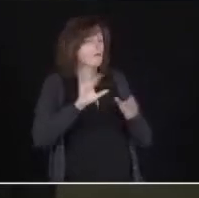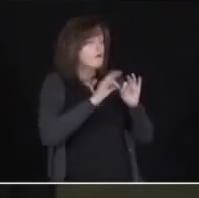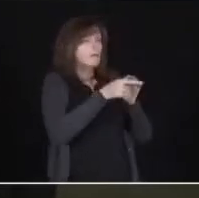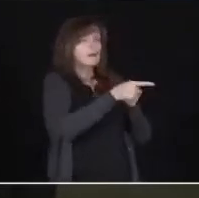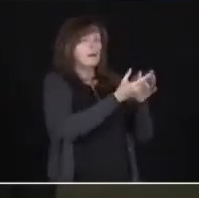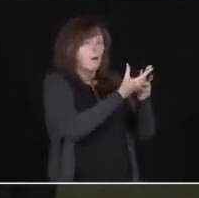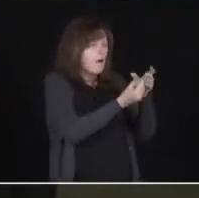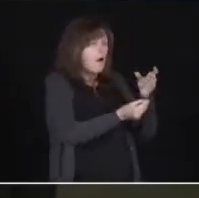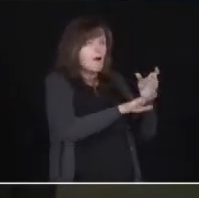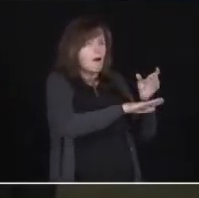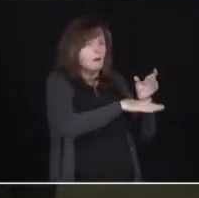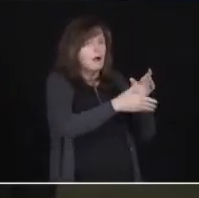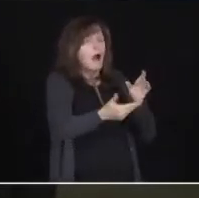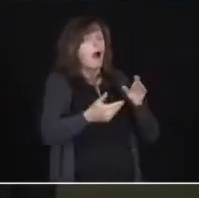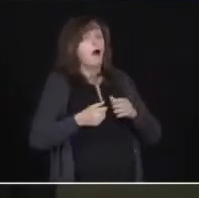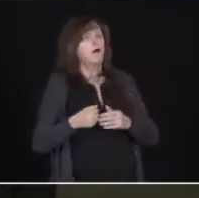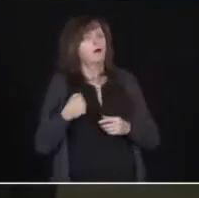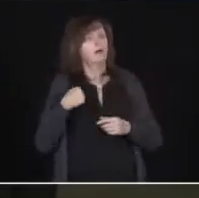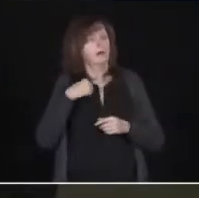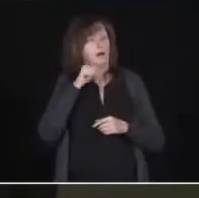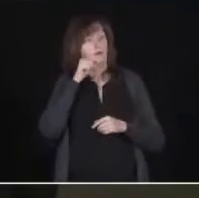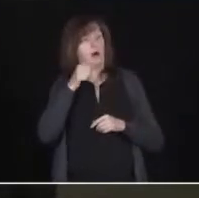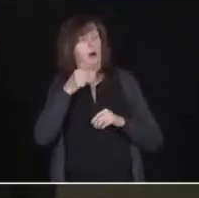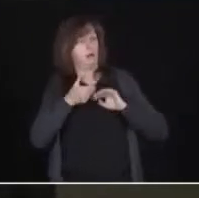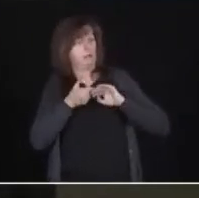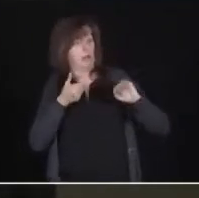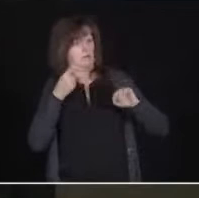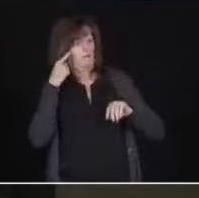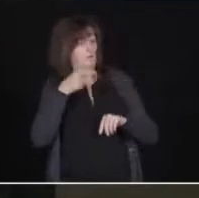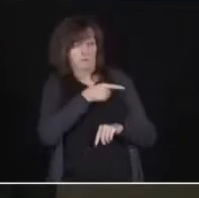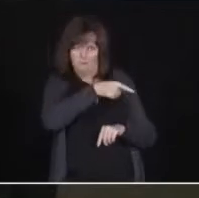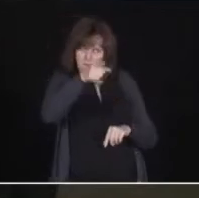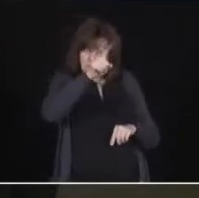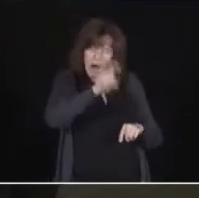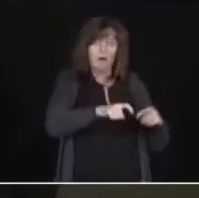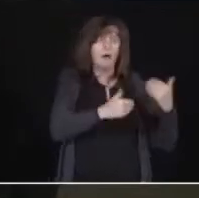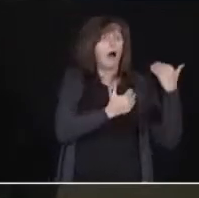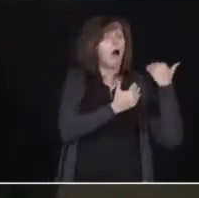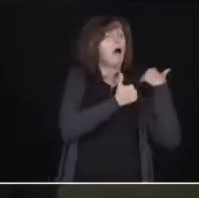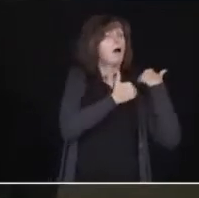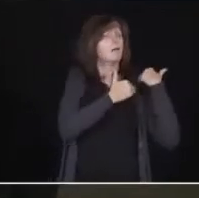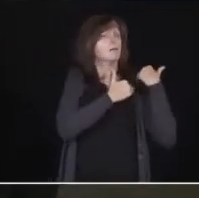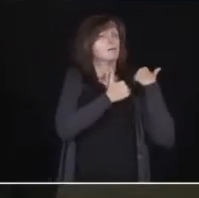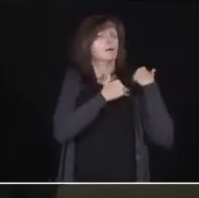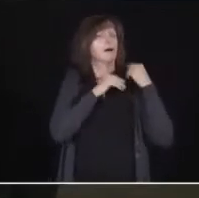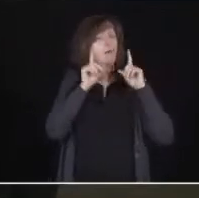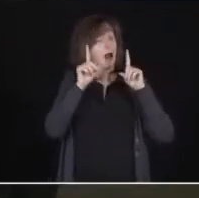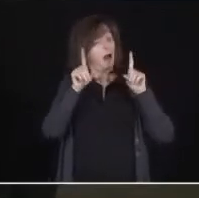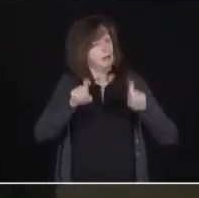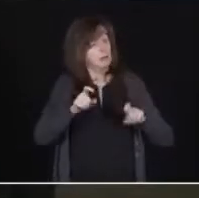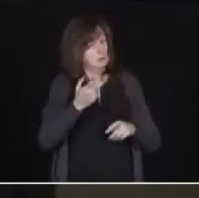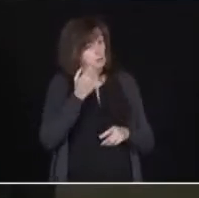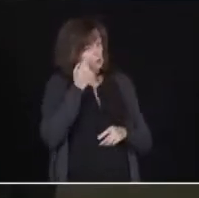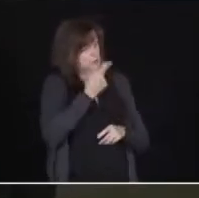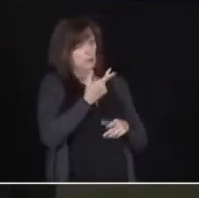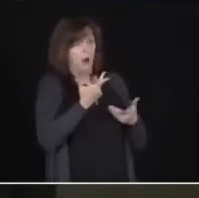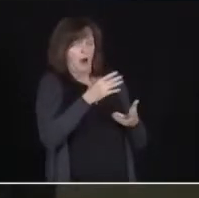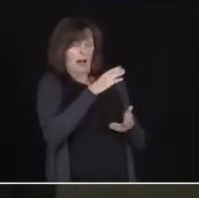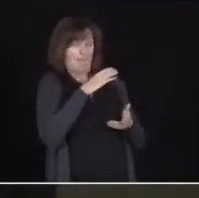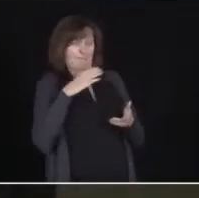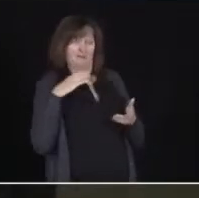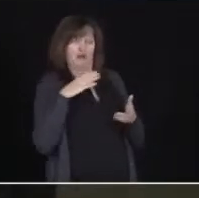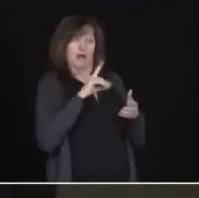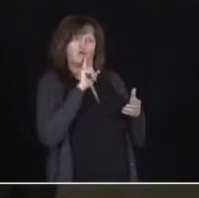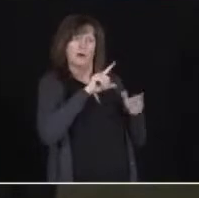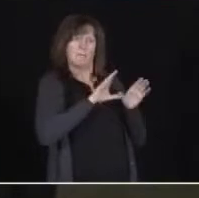the other. We're going to make sure they're held accountable. But we have to see the commission's report and the ombudsman's